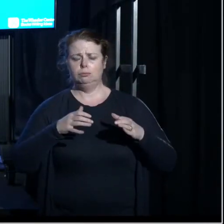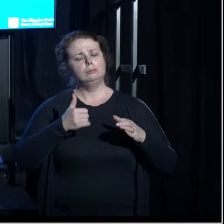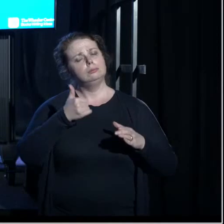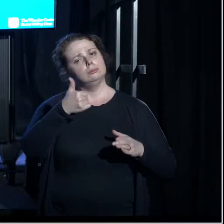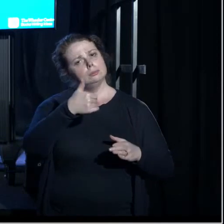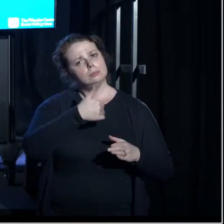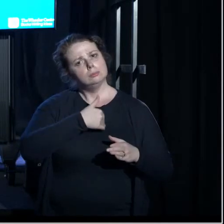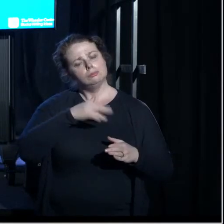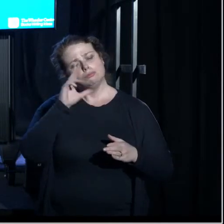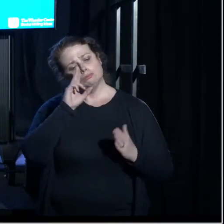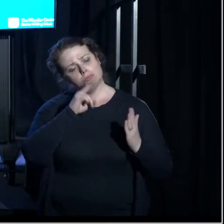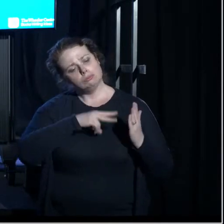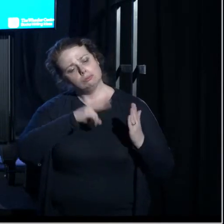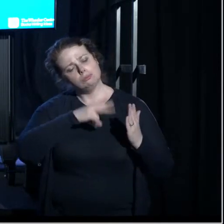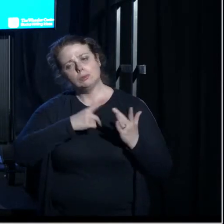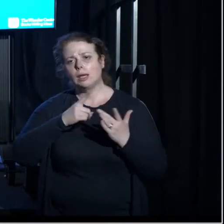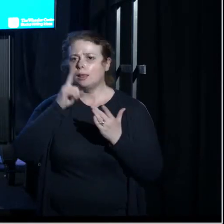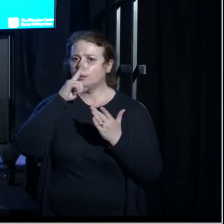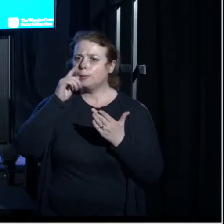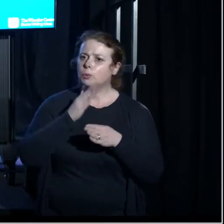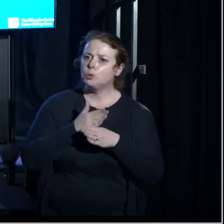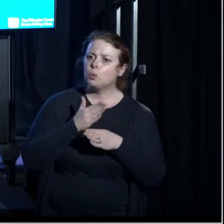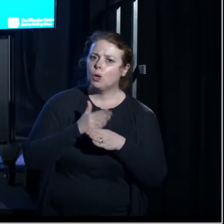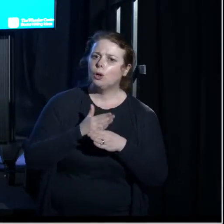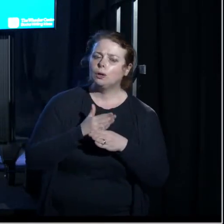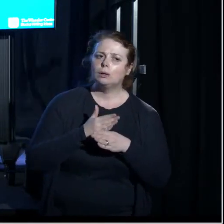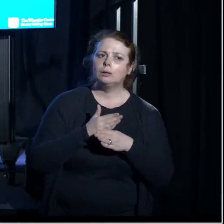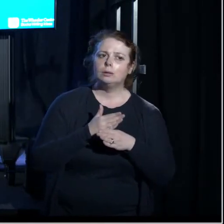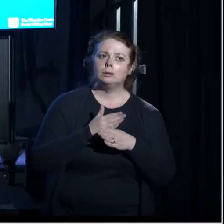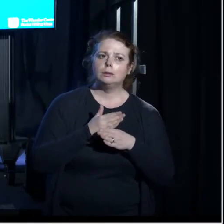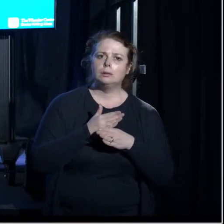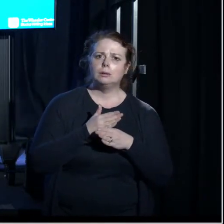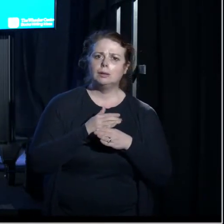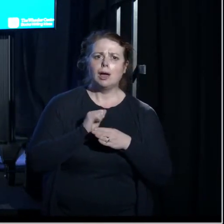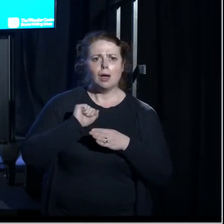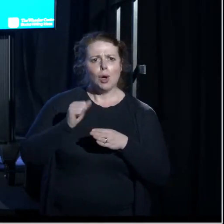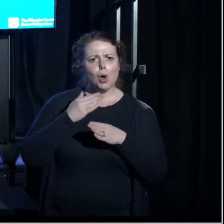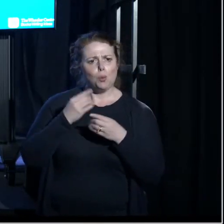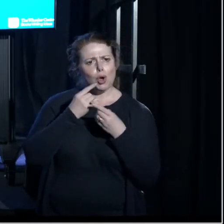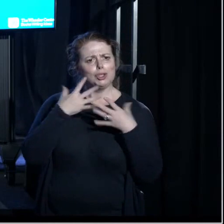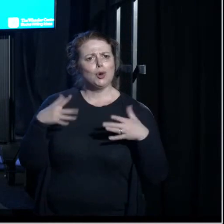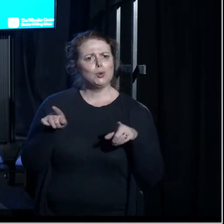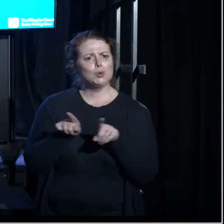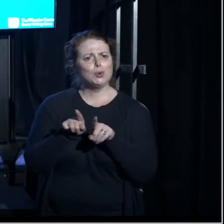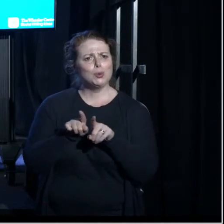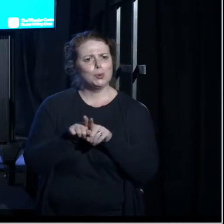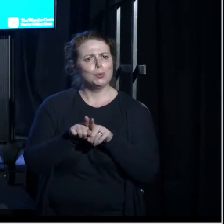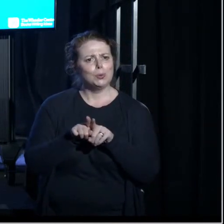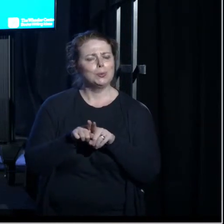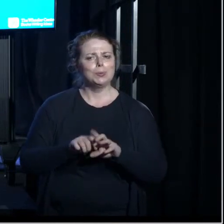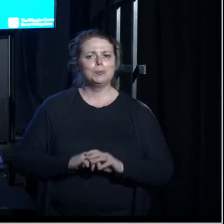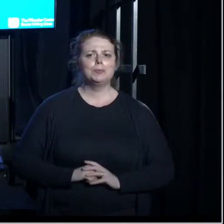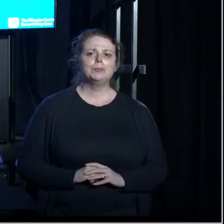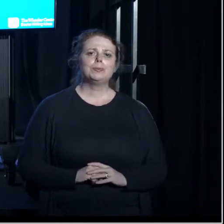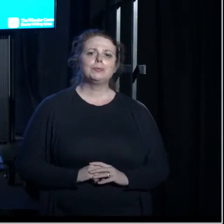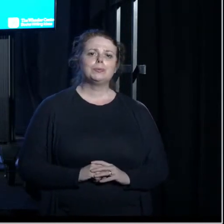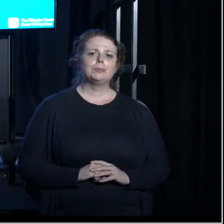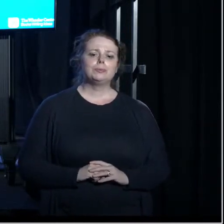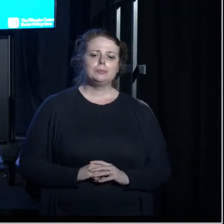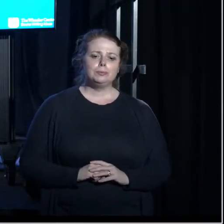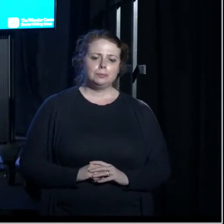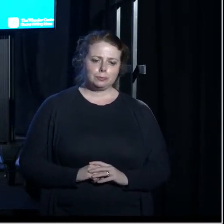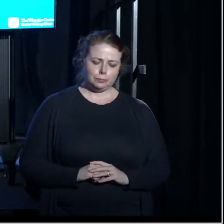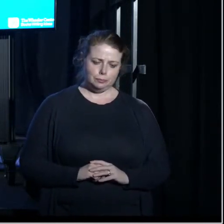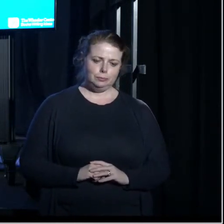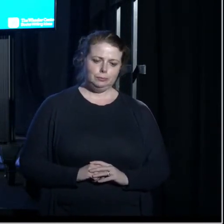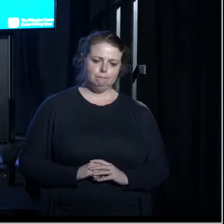reading of other people's work as well. And her work shows that, I feel. So you'll see a bit of that tonight as well.